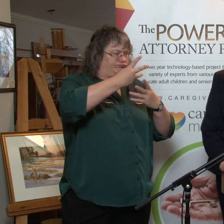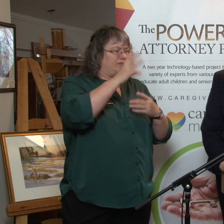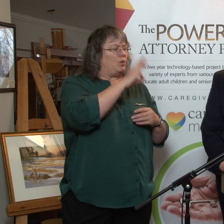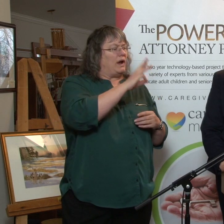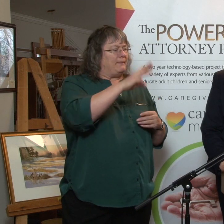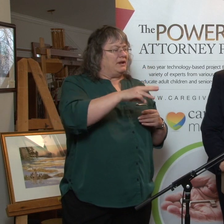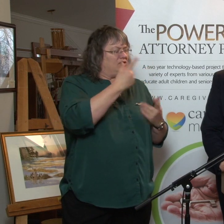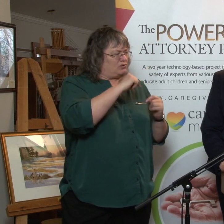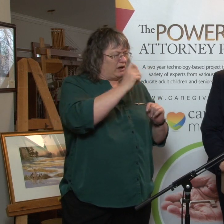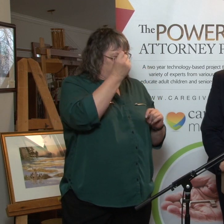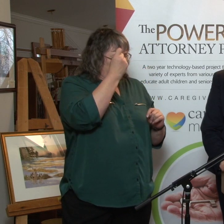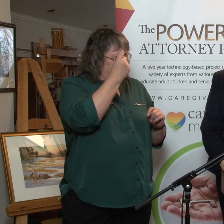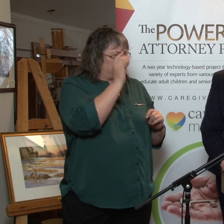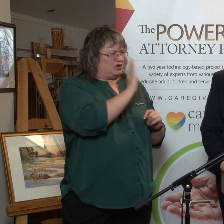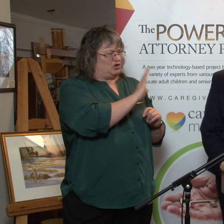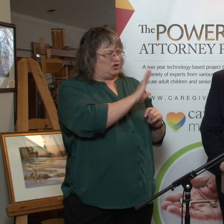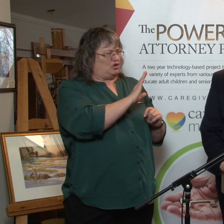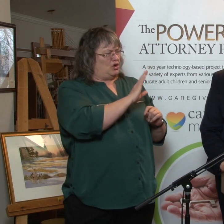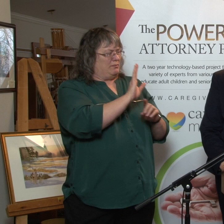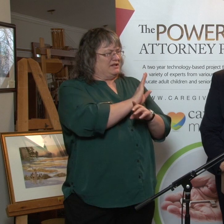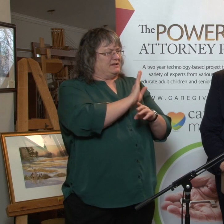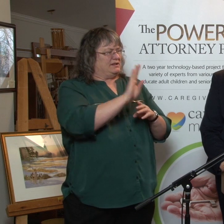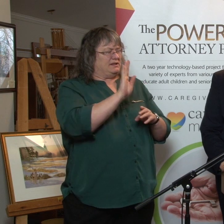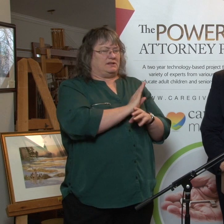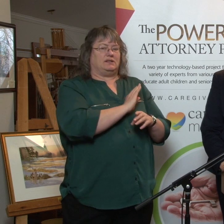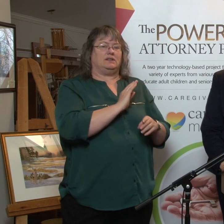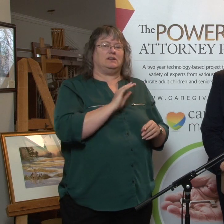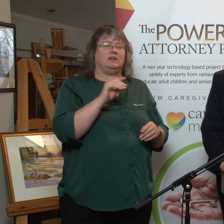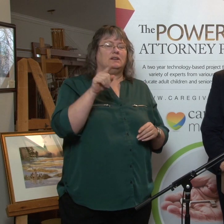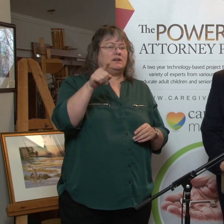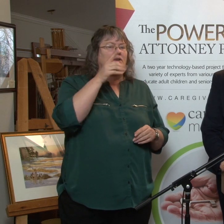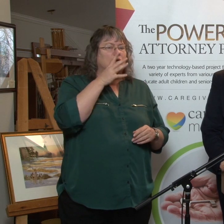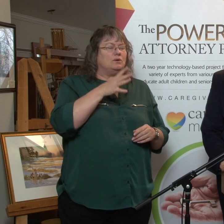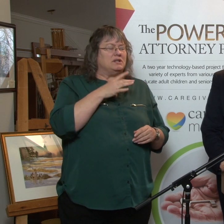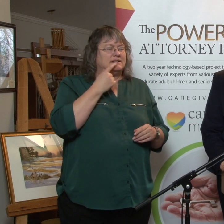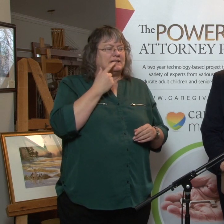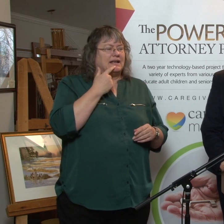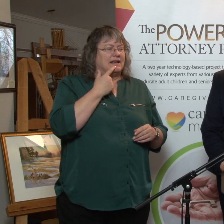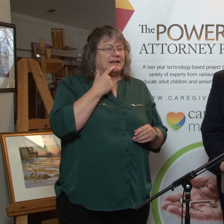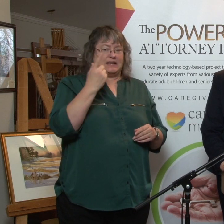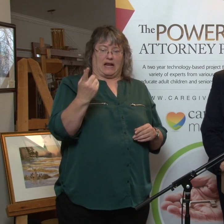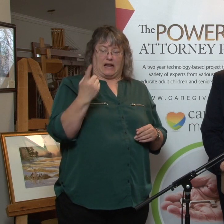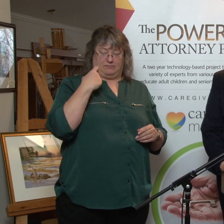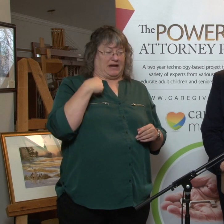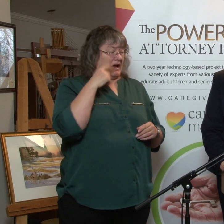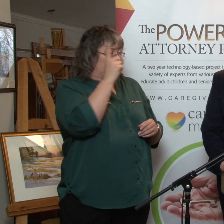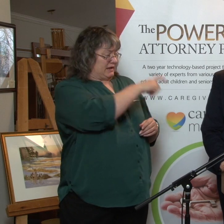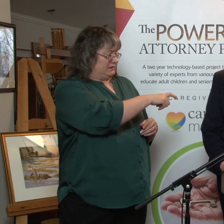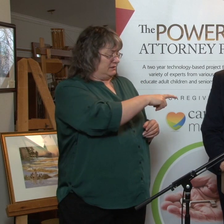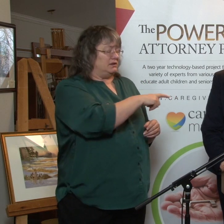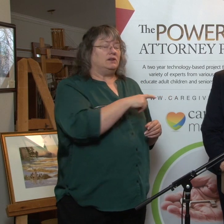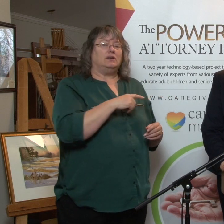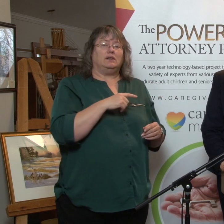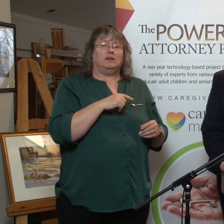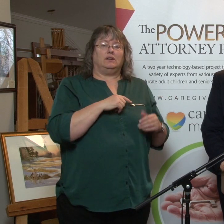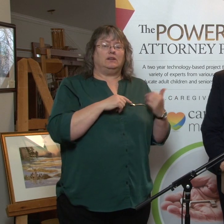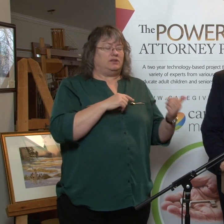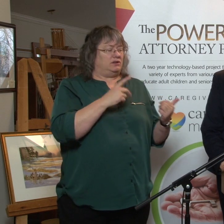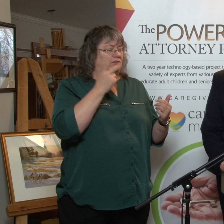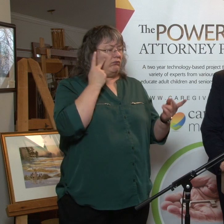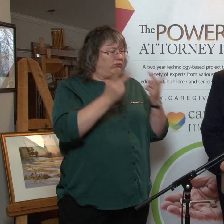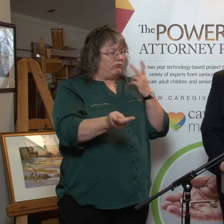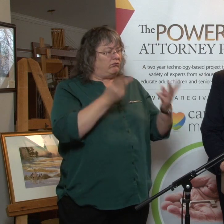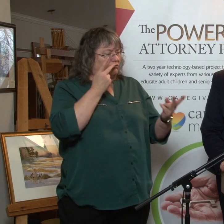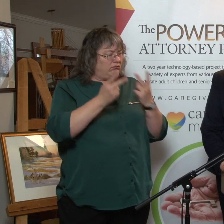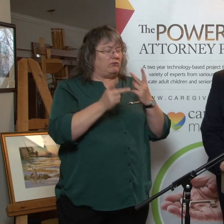to understand what you do at Care Connect, and I guess what she was saying to me to ask you is, you see so much